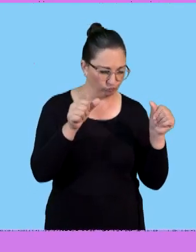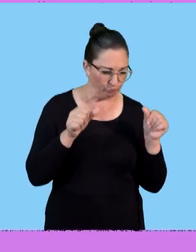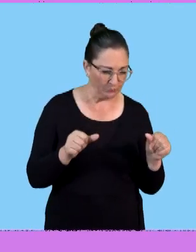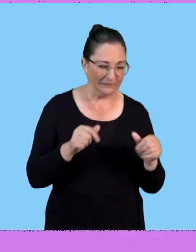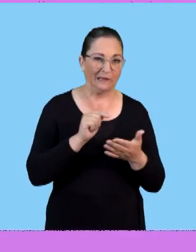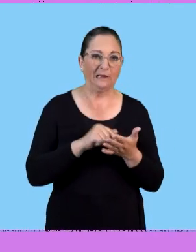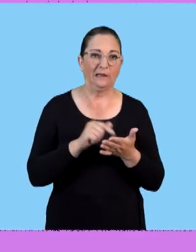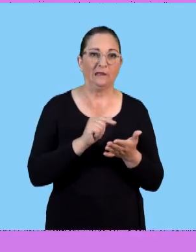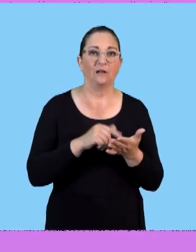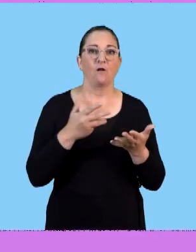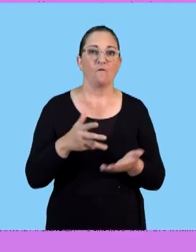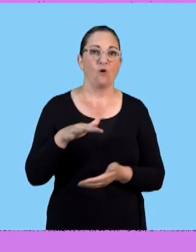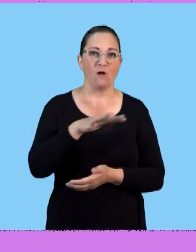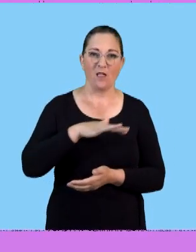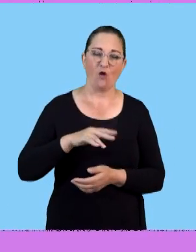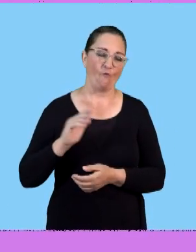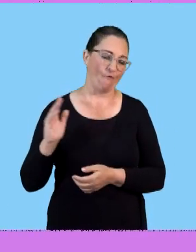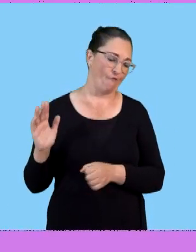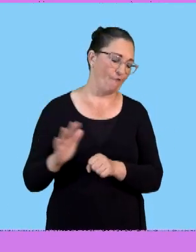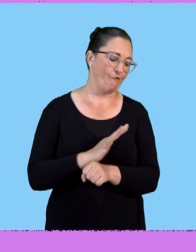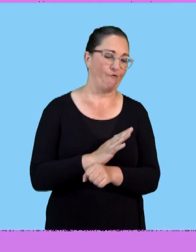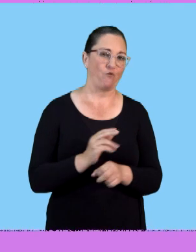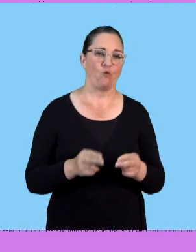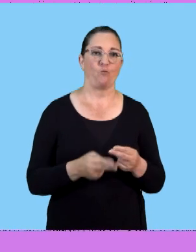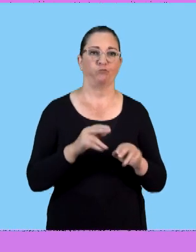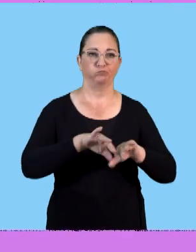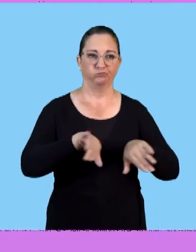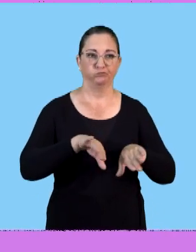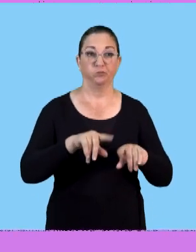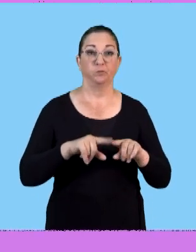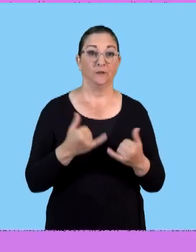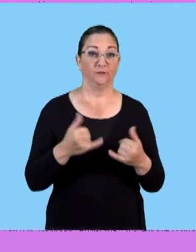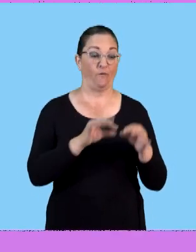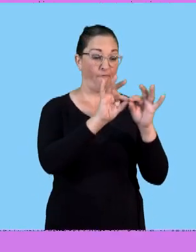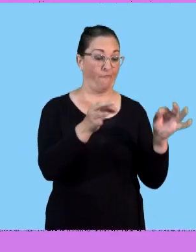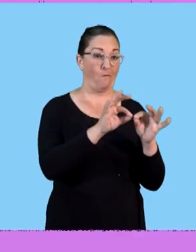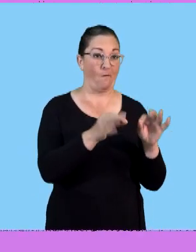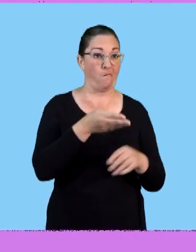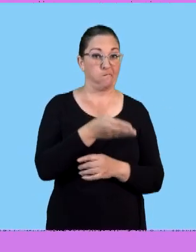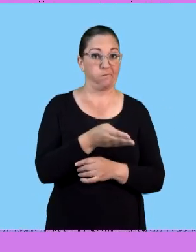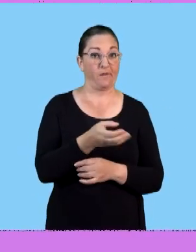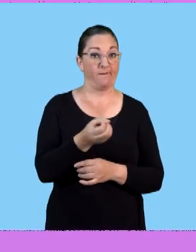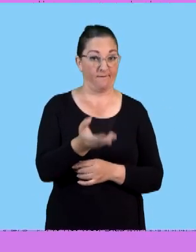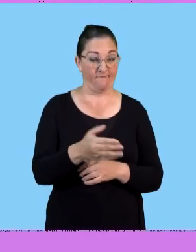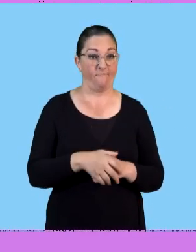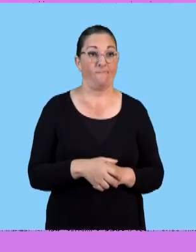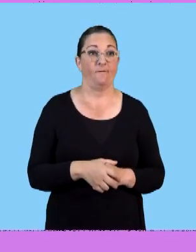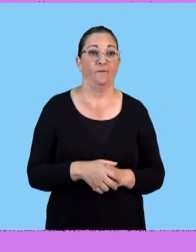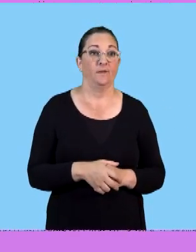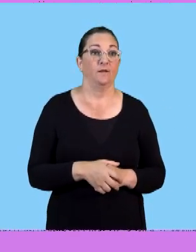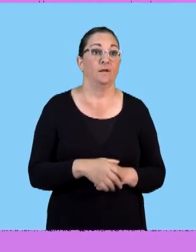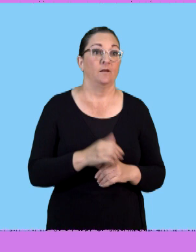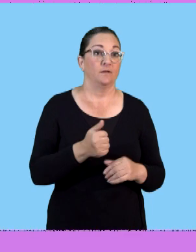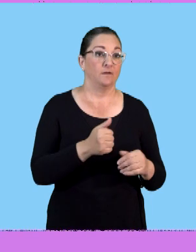study the diagram below and calculate the area of the entire pool. Then I provided you with two formulas as well, where